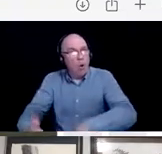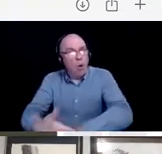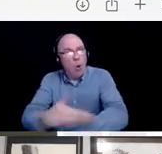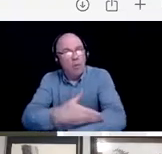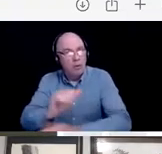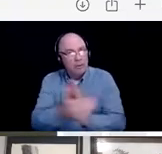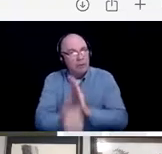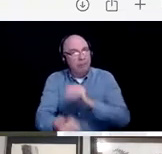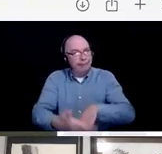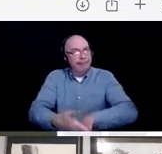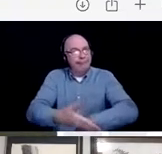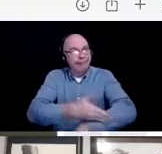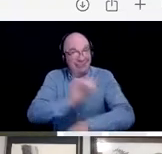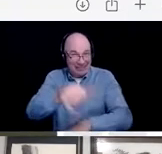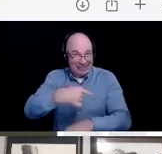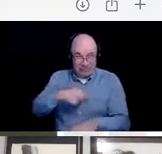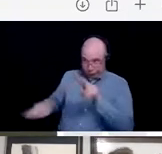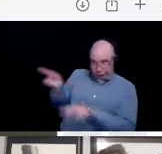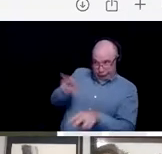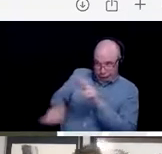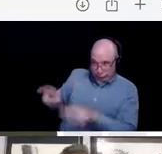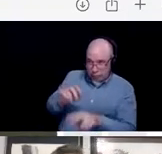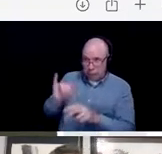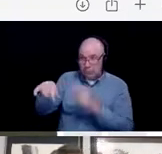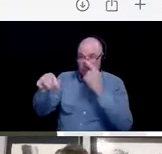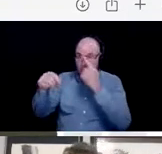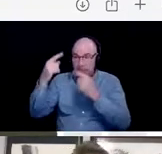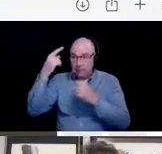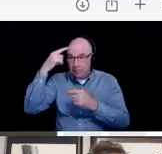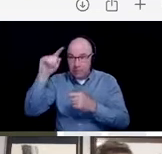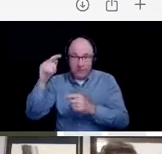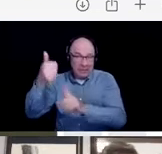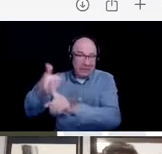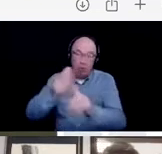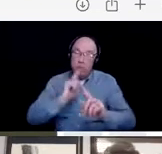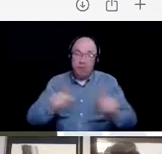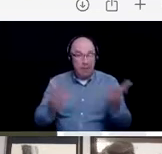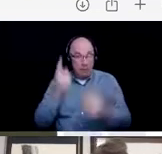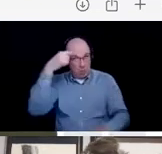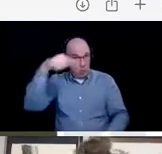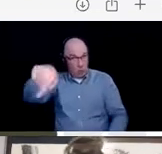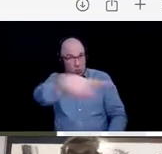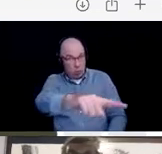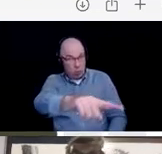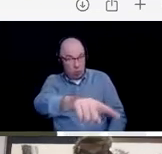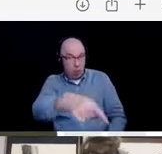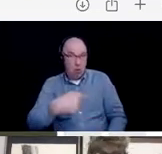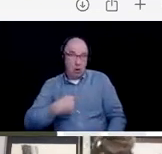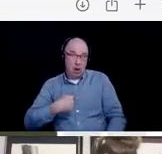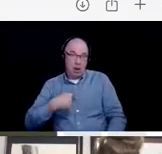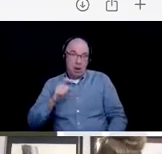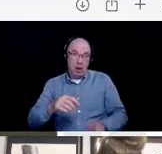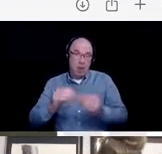right? So I looked at that, and for everyone that's going to be different. Maybe for you, it's I need to send